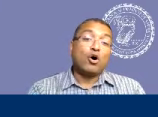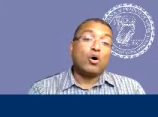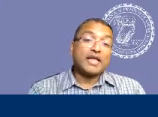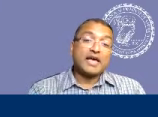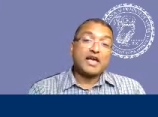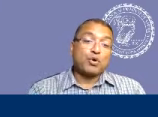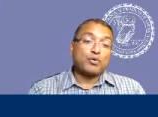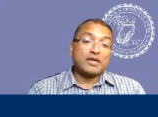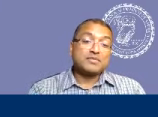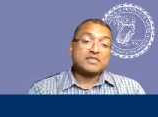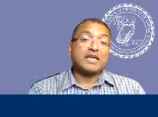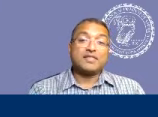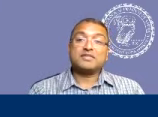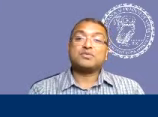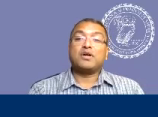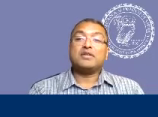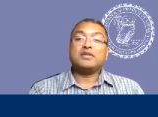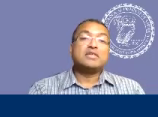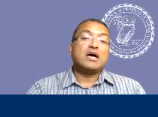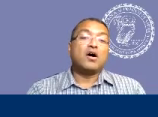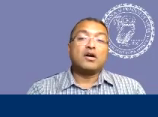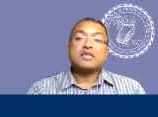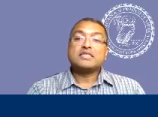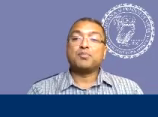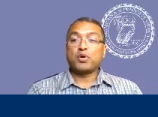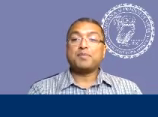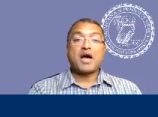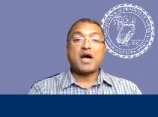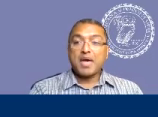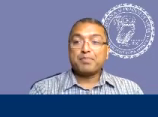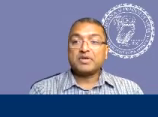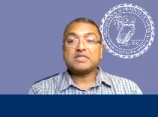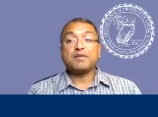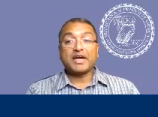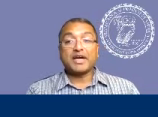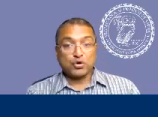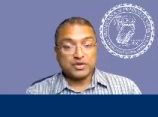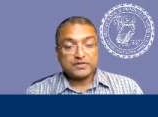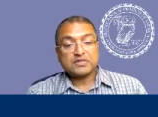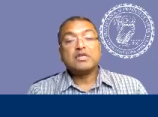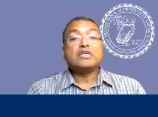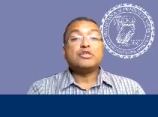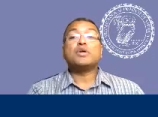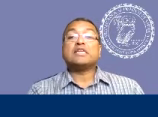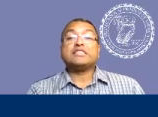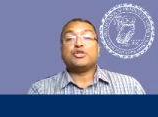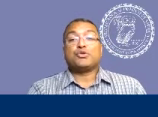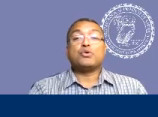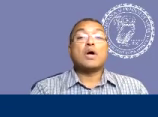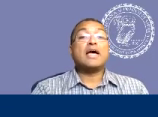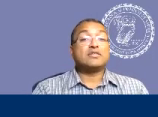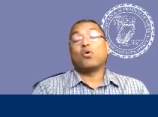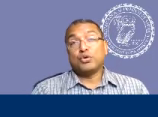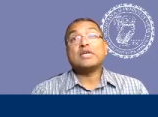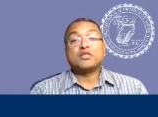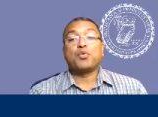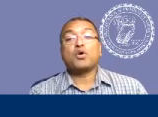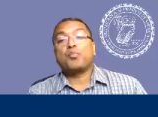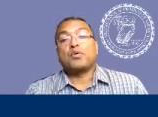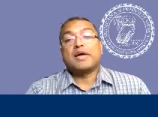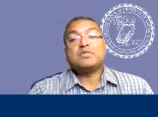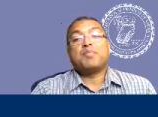all AIA programs like this one are supported by our members and by donors. You can continue to and or